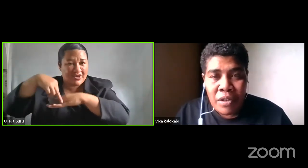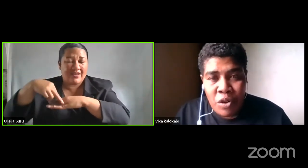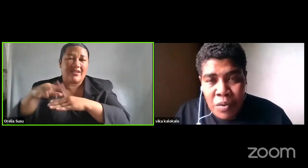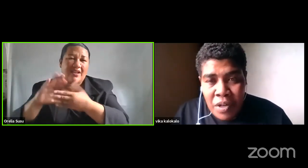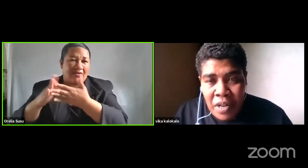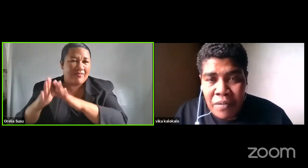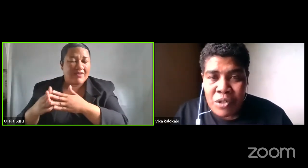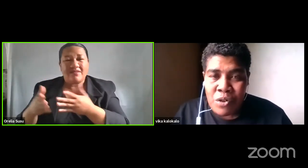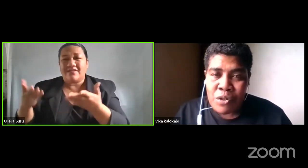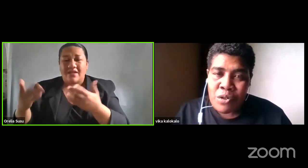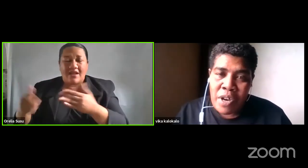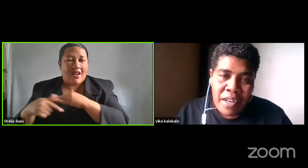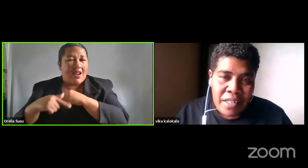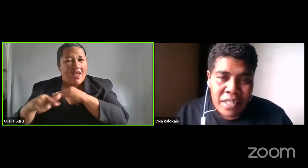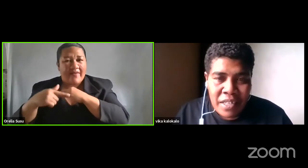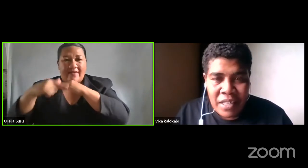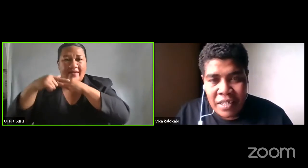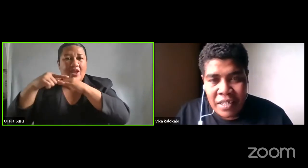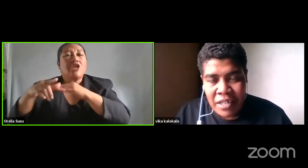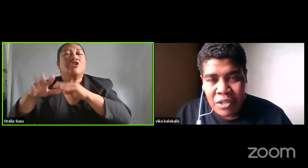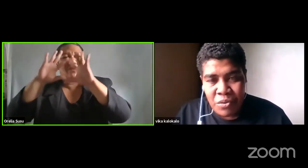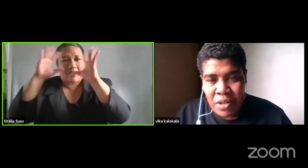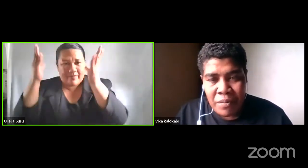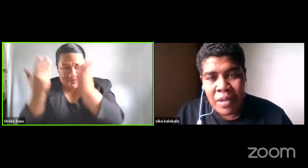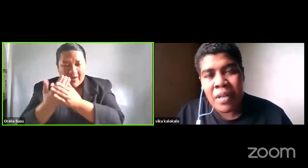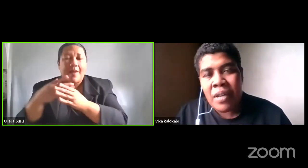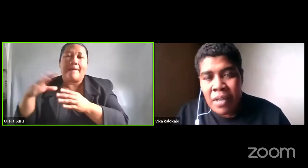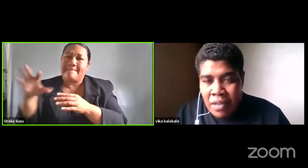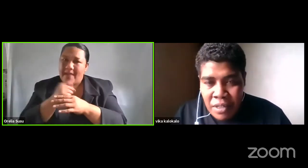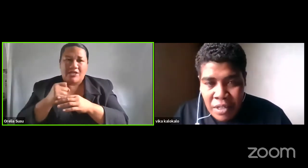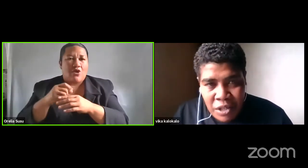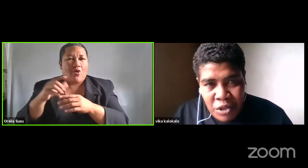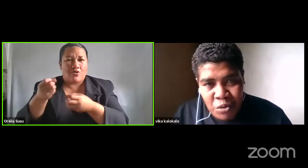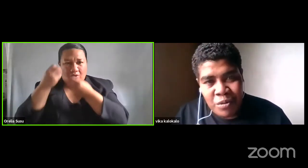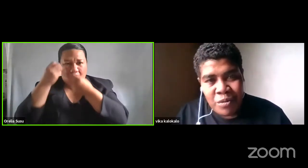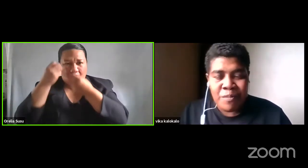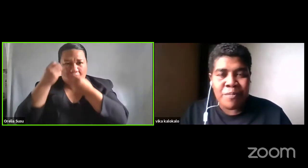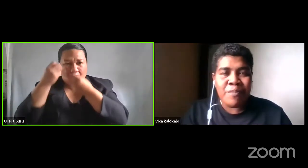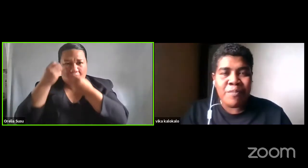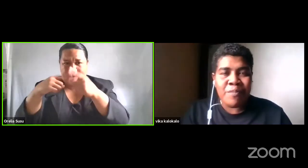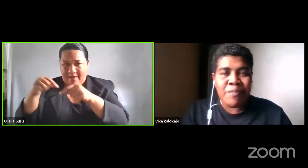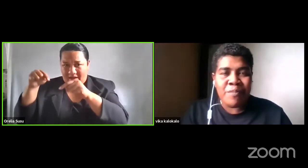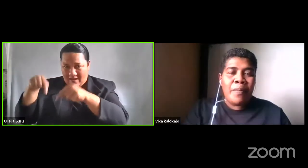the work at the global level is also highlighted in the grassroots level. So, you.